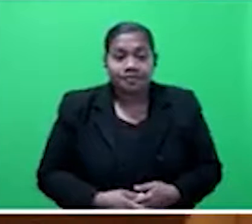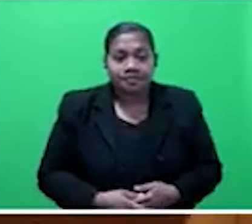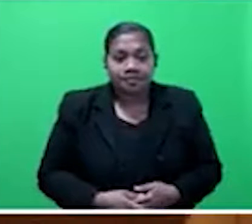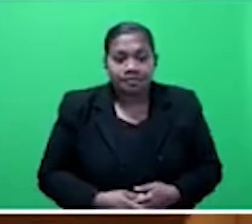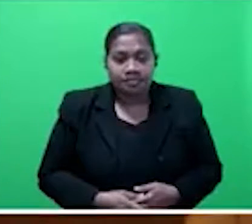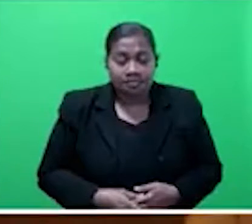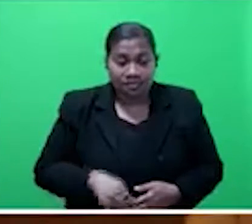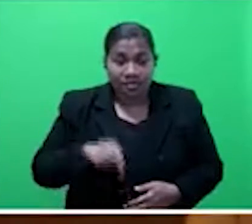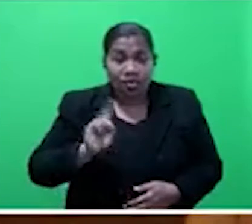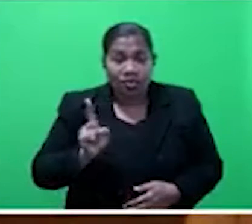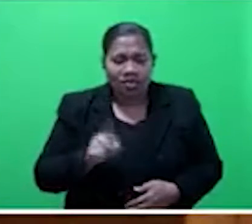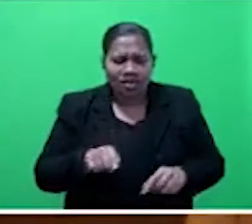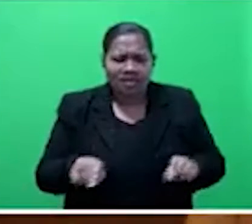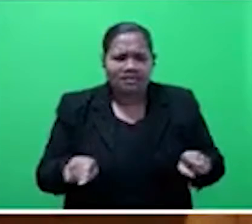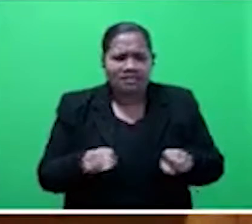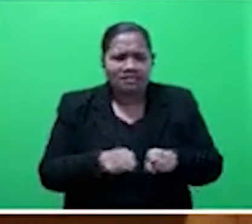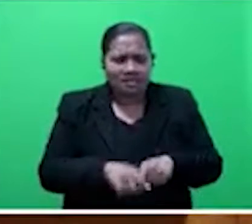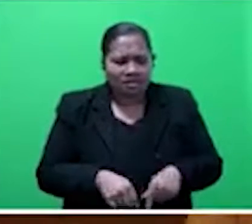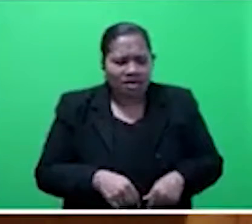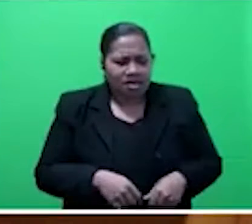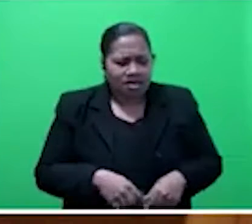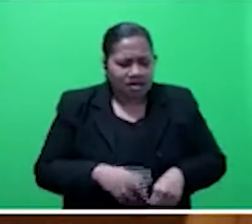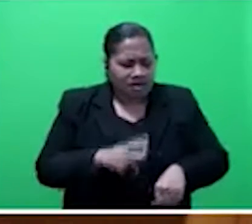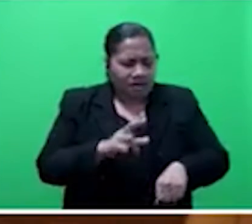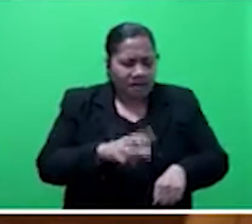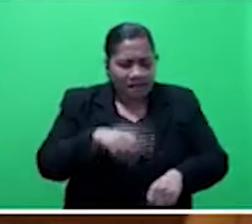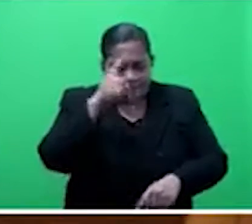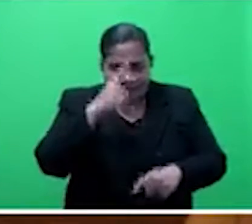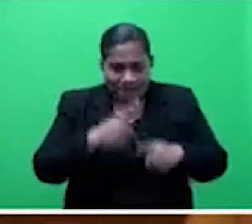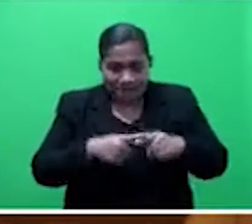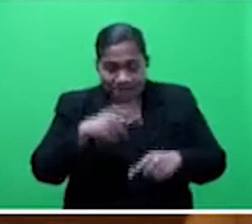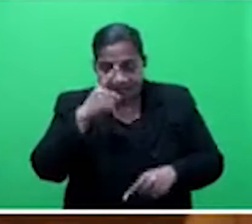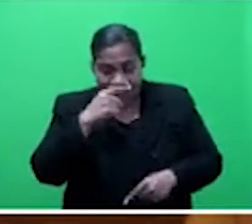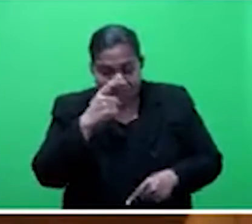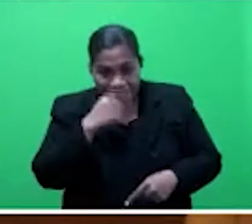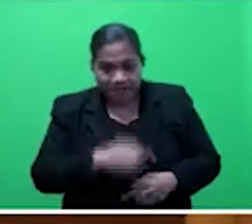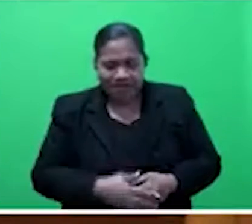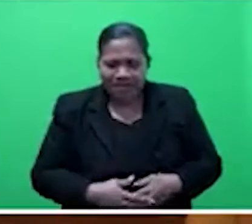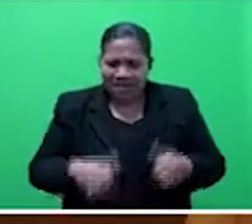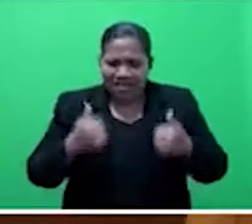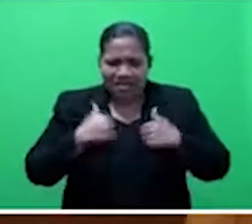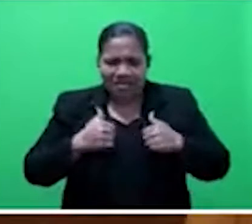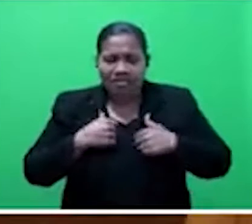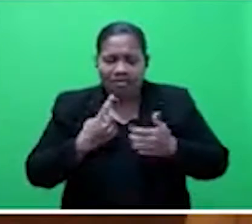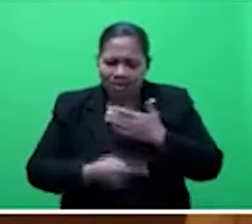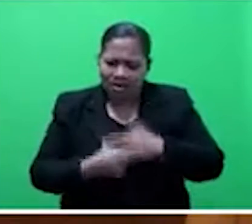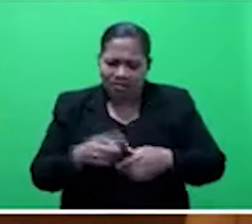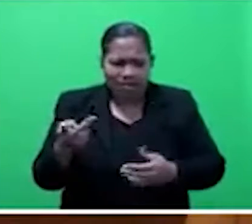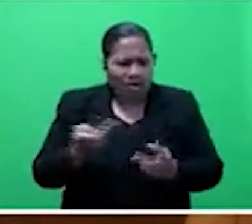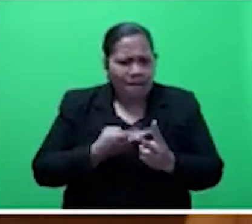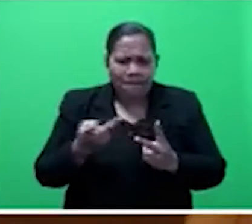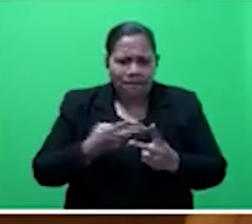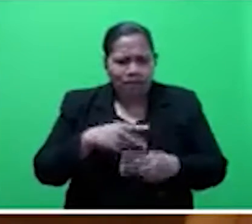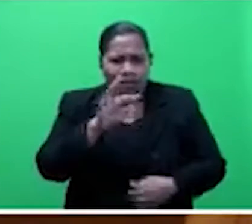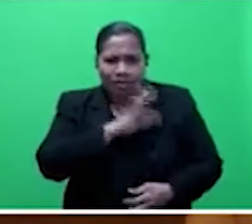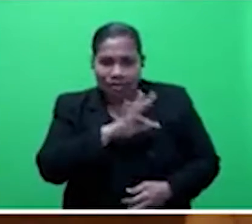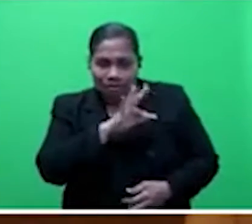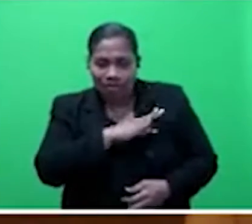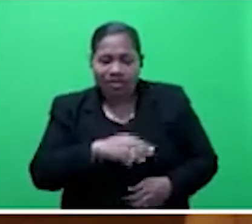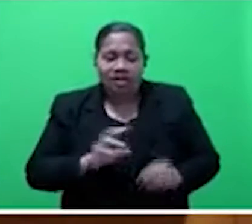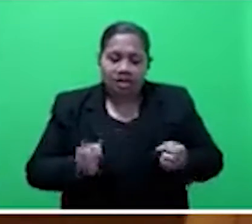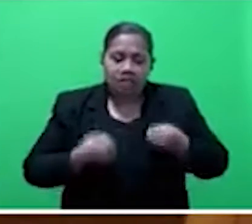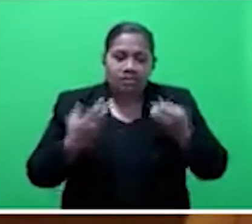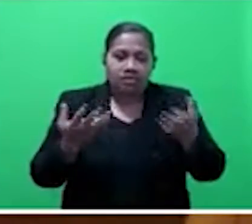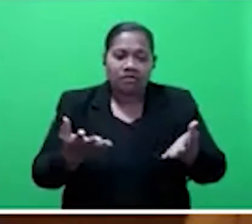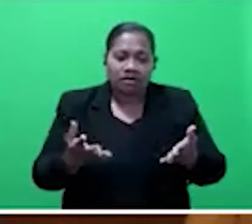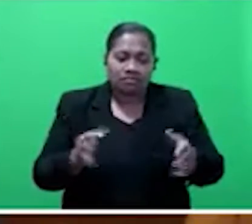win-win arrangement for both patients and participating GPs and dental practitioners, as it also provides an